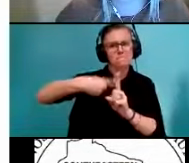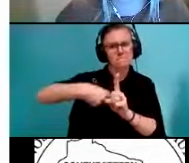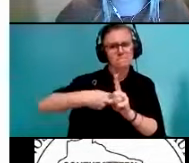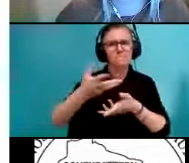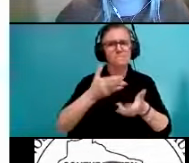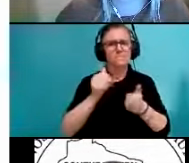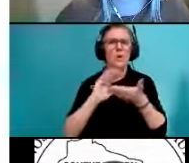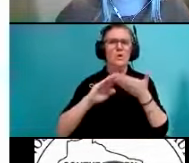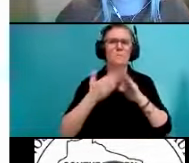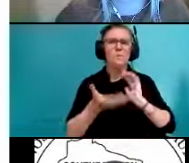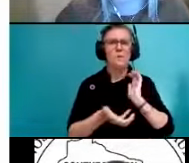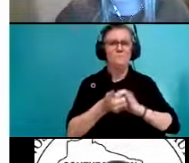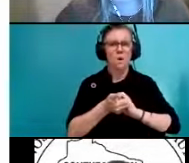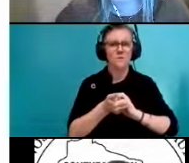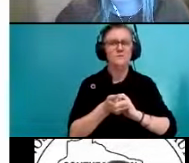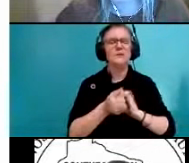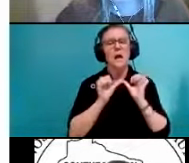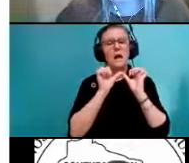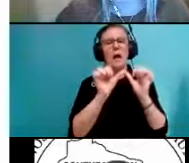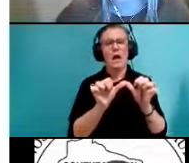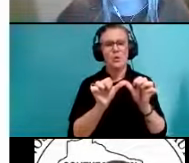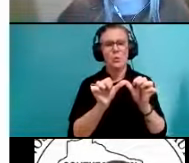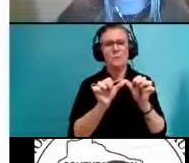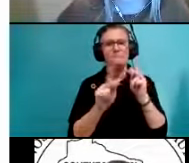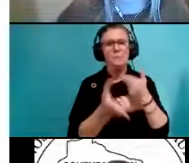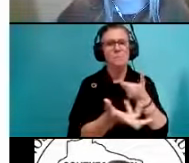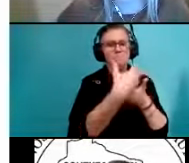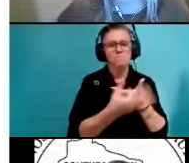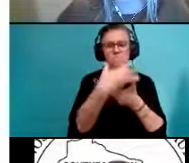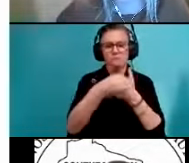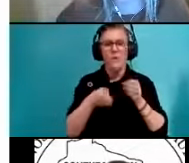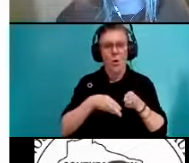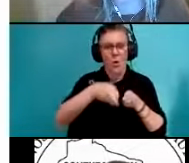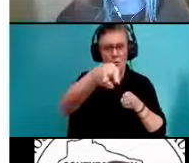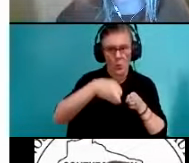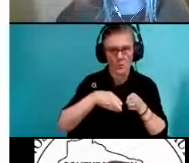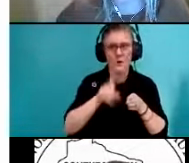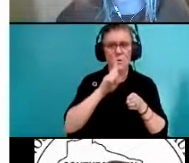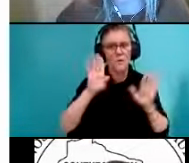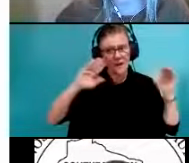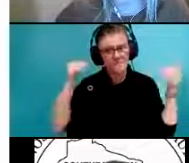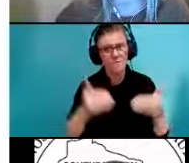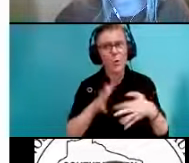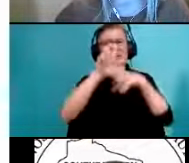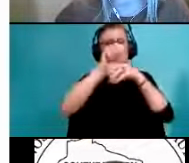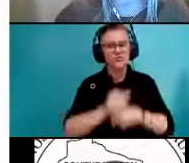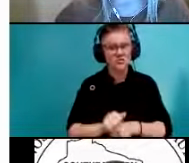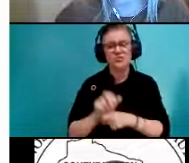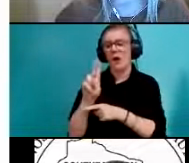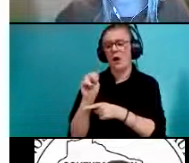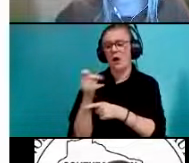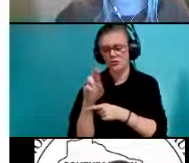with our community partners to do ongoing public service engagement along the corridor. Our focus was on traditionally